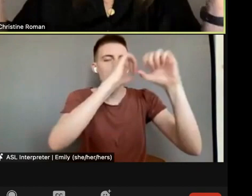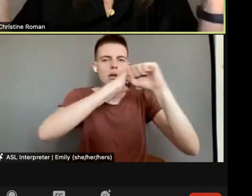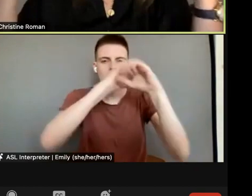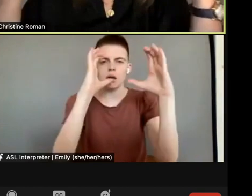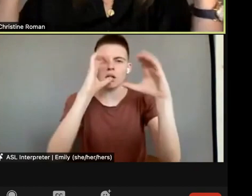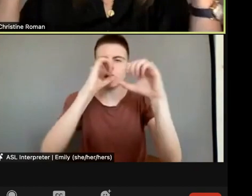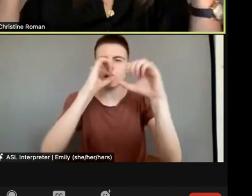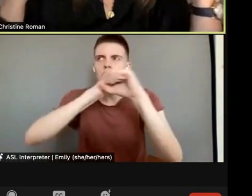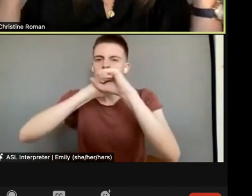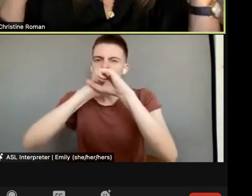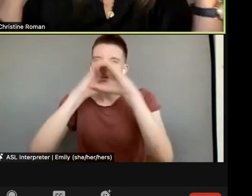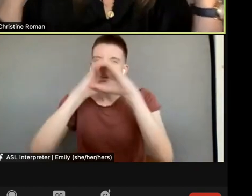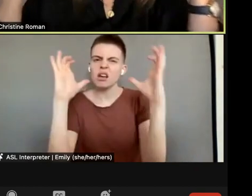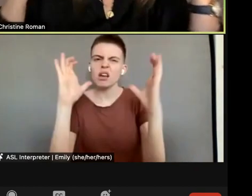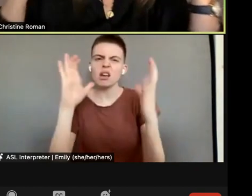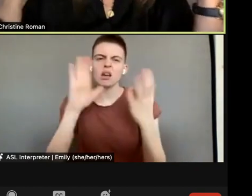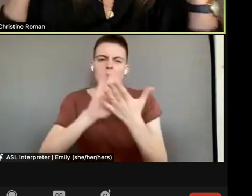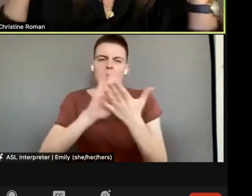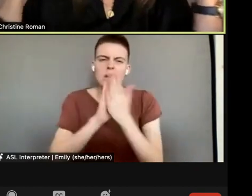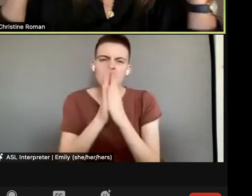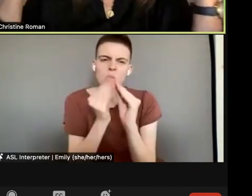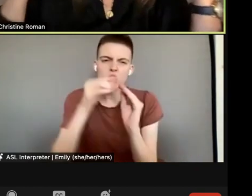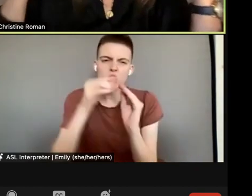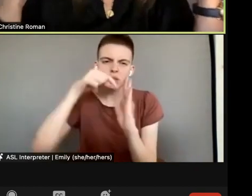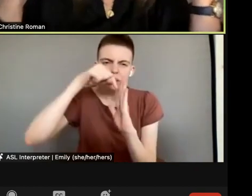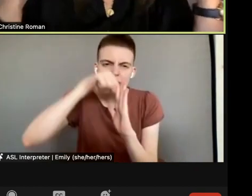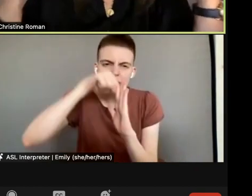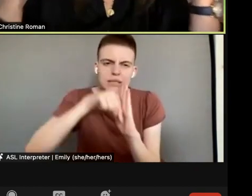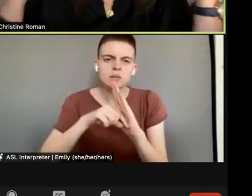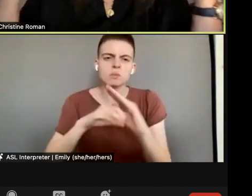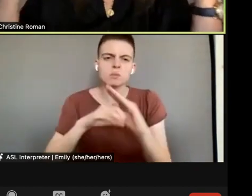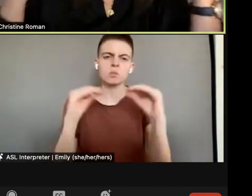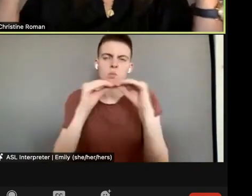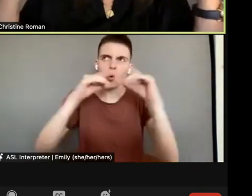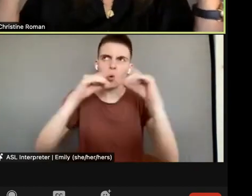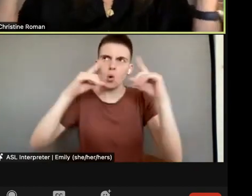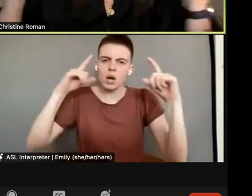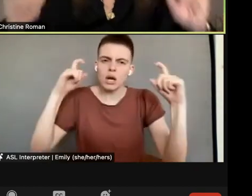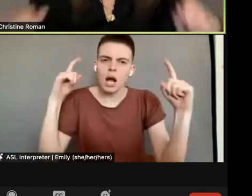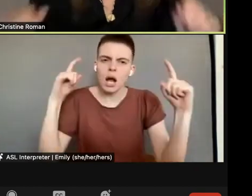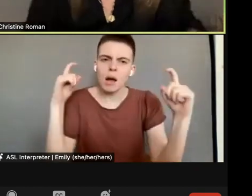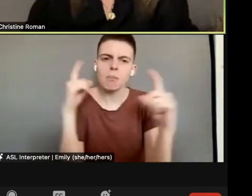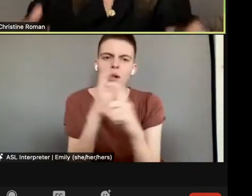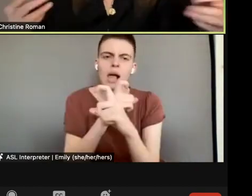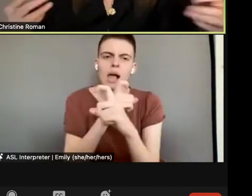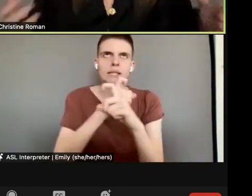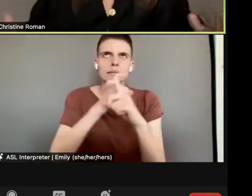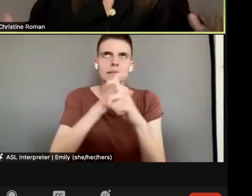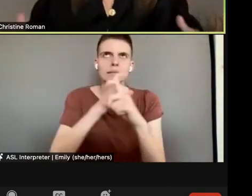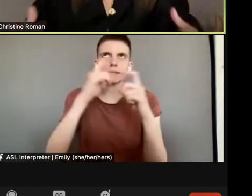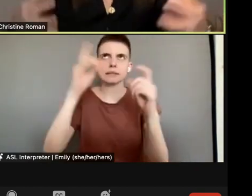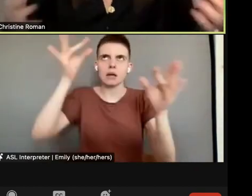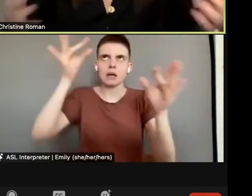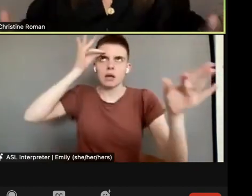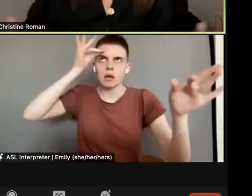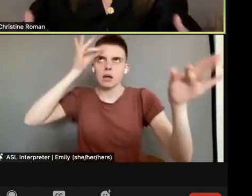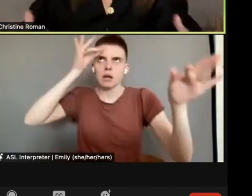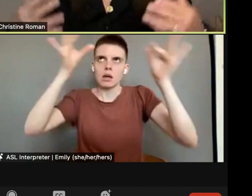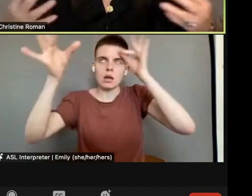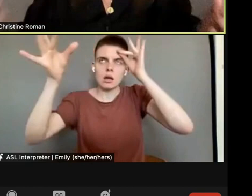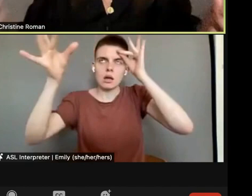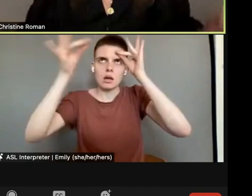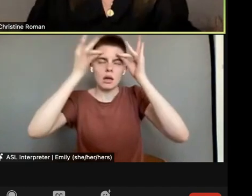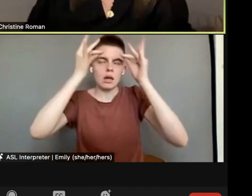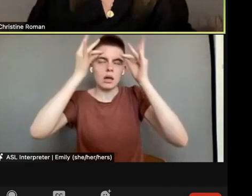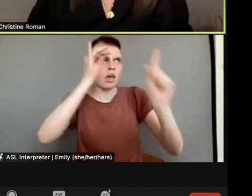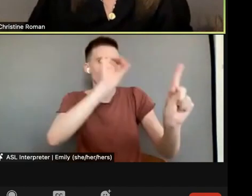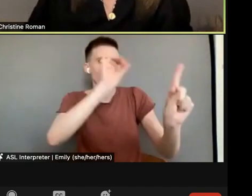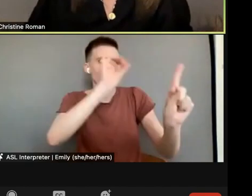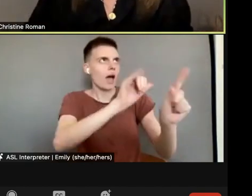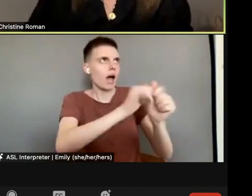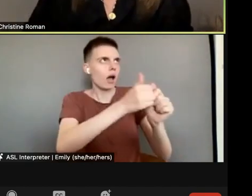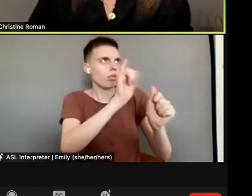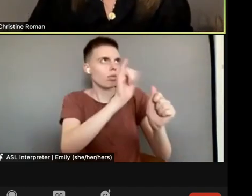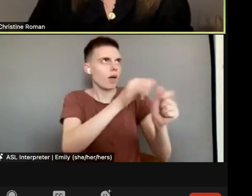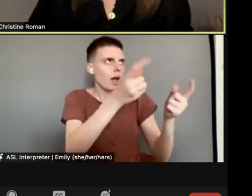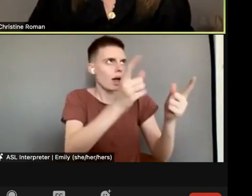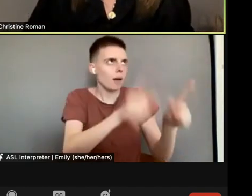broader and paint pictures that they hold in their mind of how certain things occur.